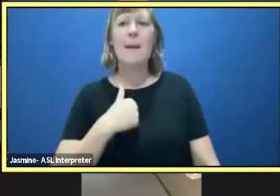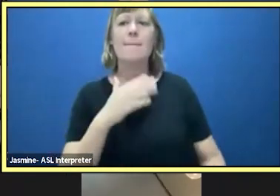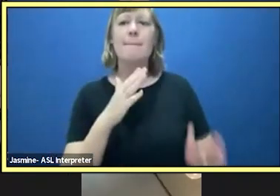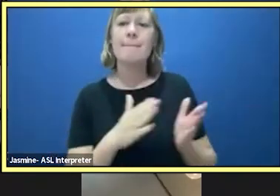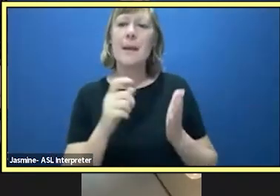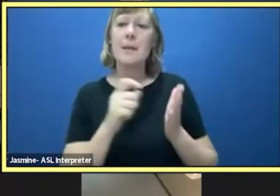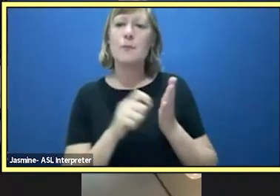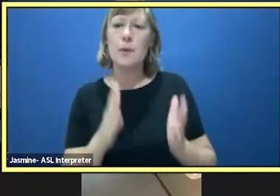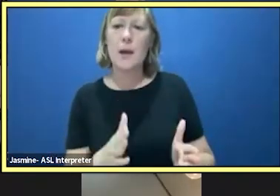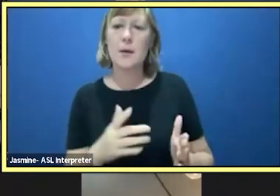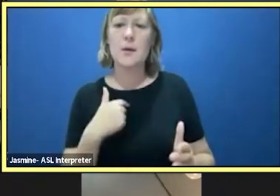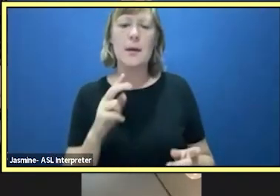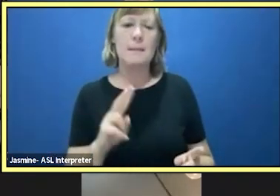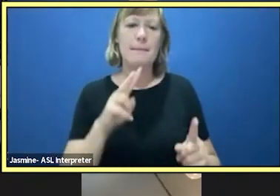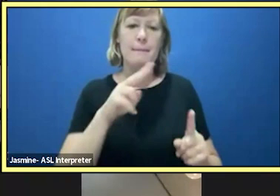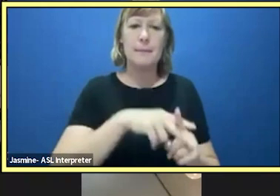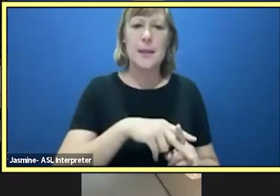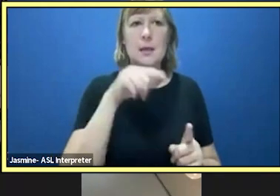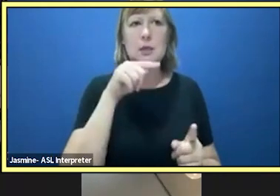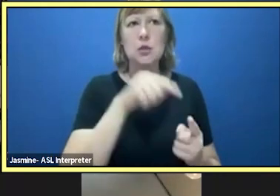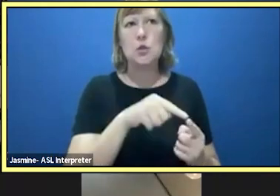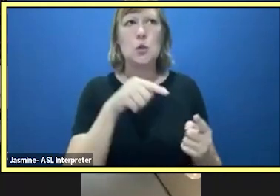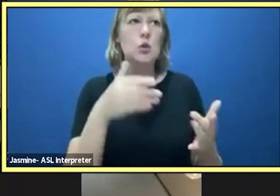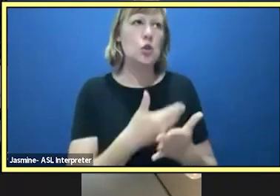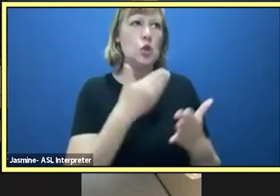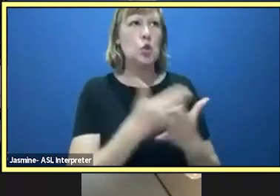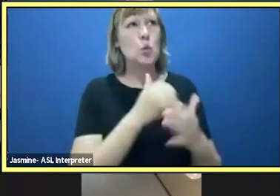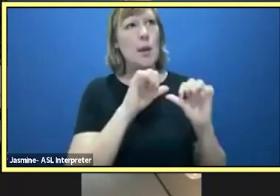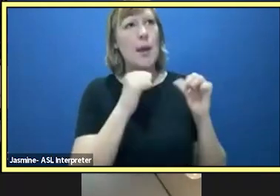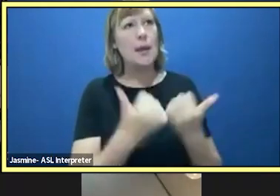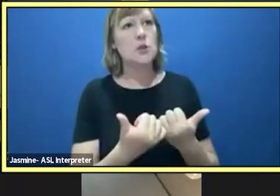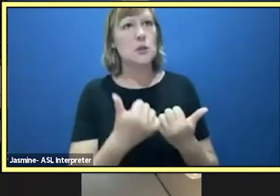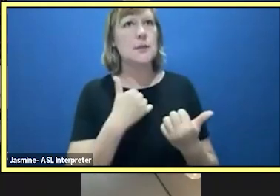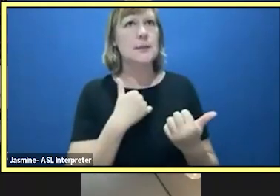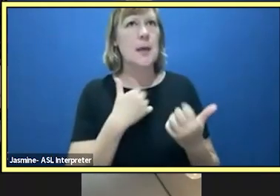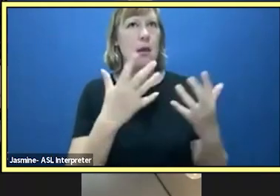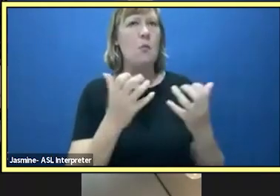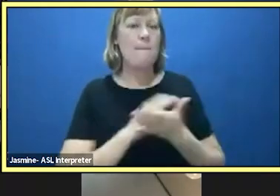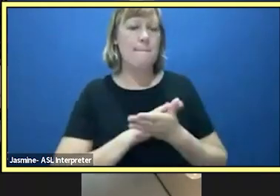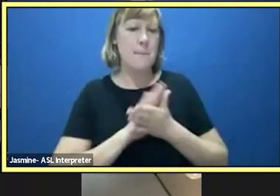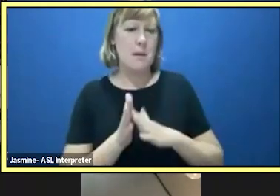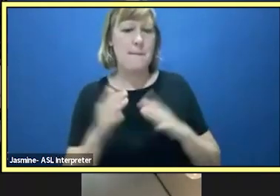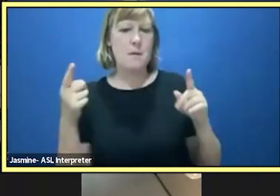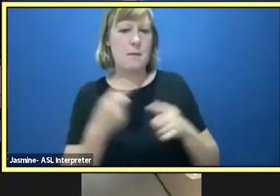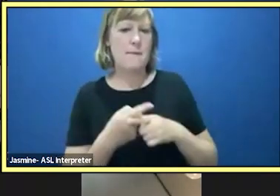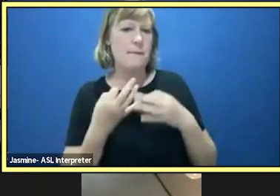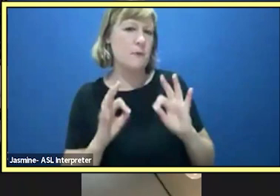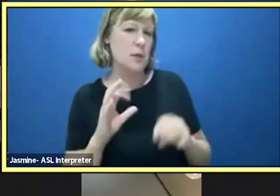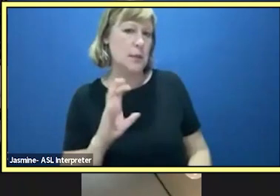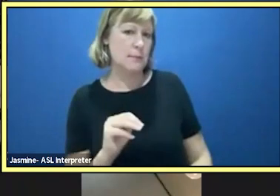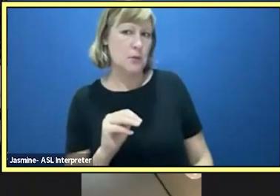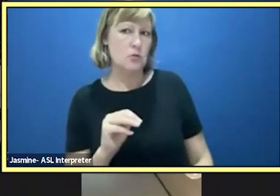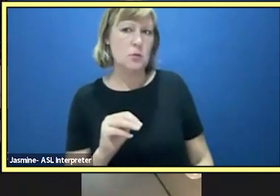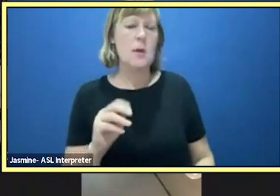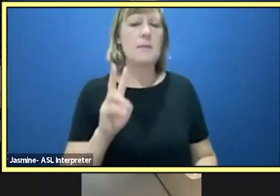new agencies to become a conflict-free case manager, I have kind of two questions. One, would